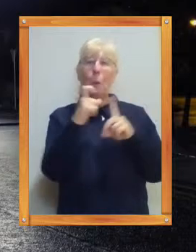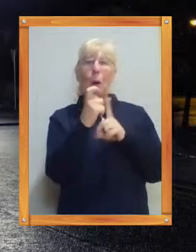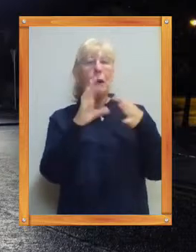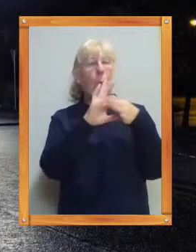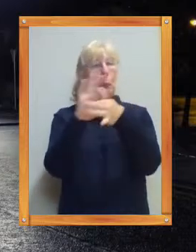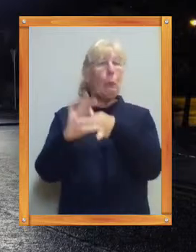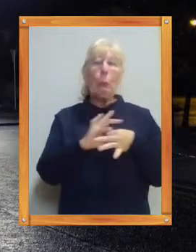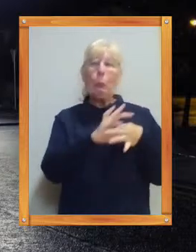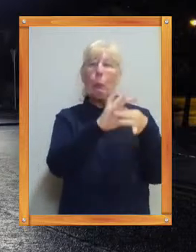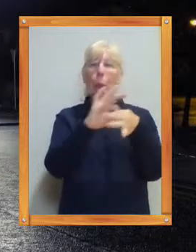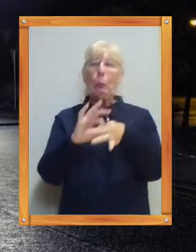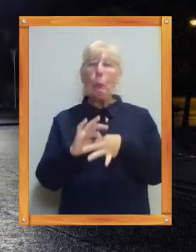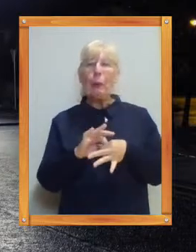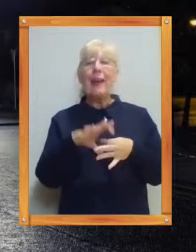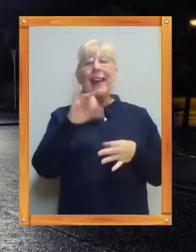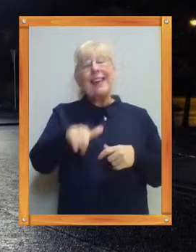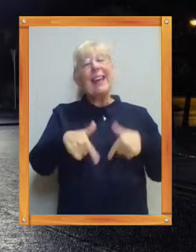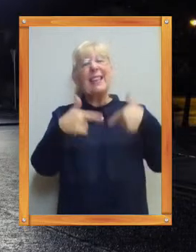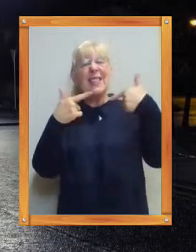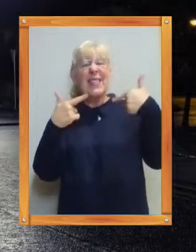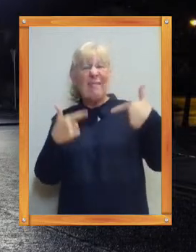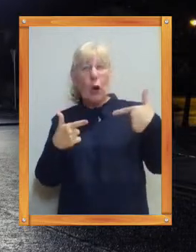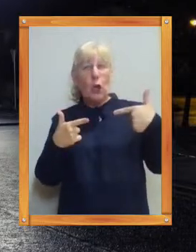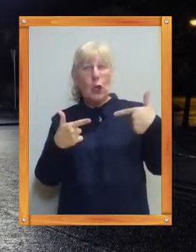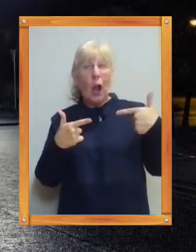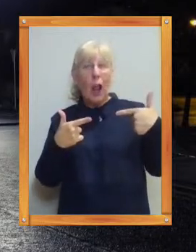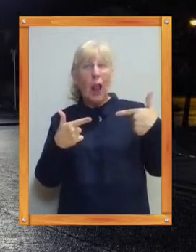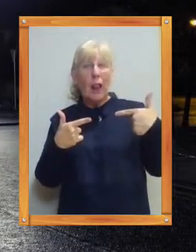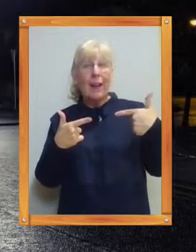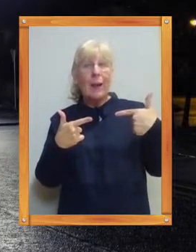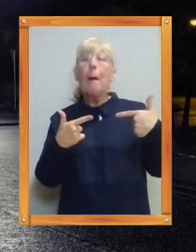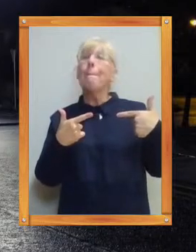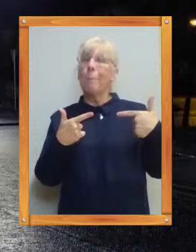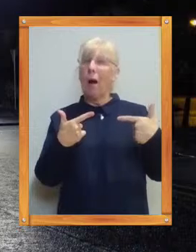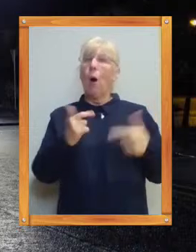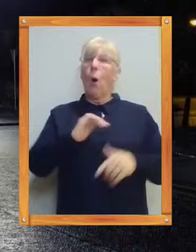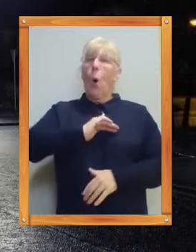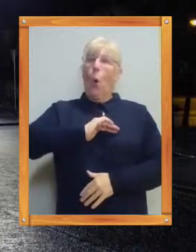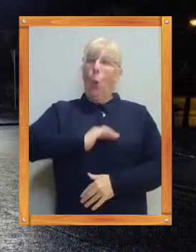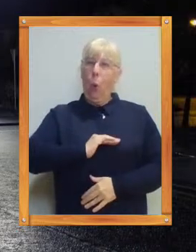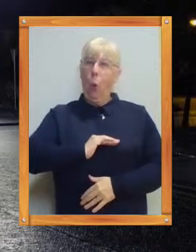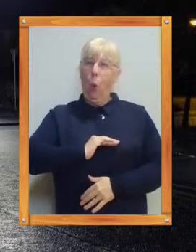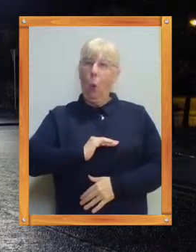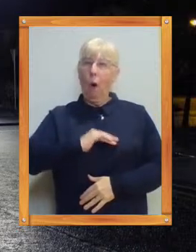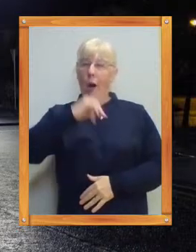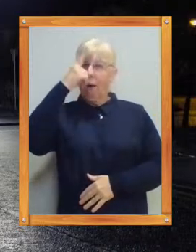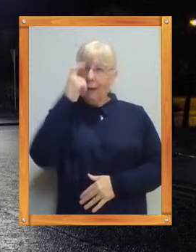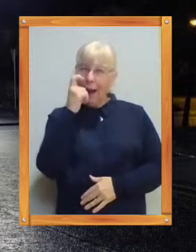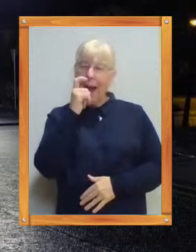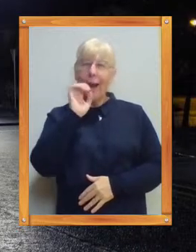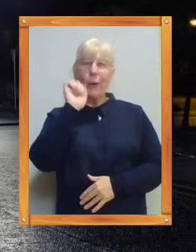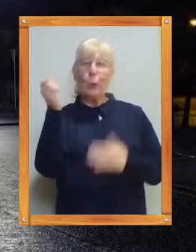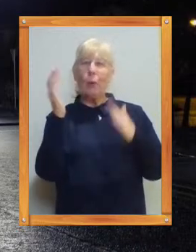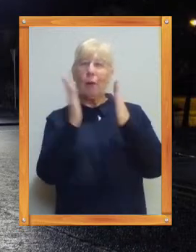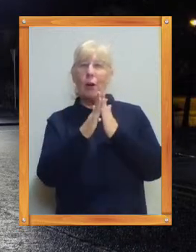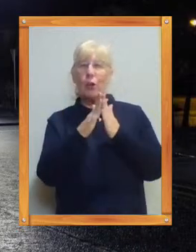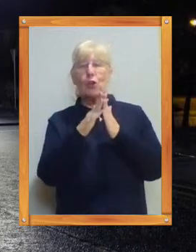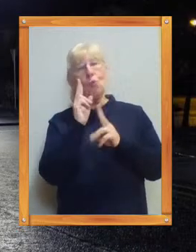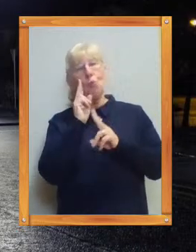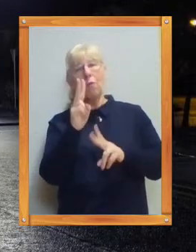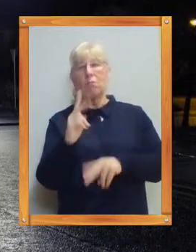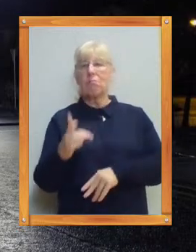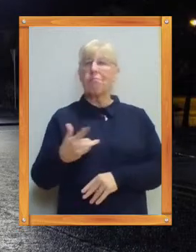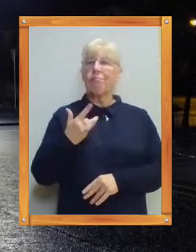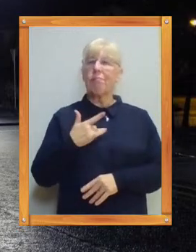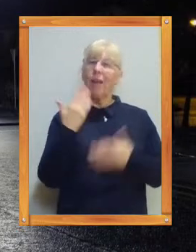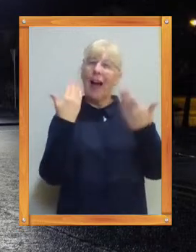albeit virtually. And I have to say, I'm really glad that we can do this for you and bring it into your house live tonight as